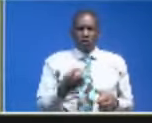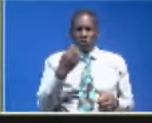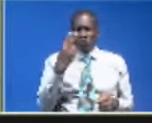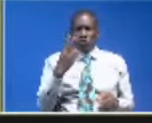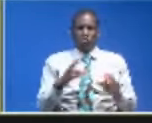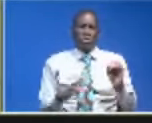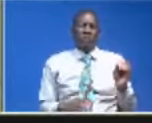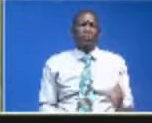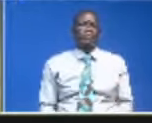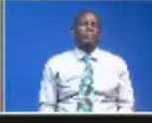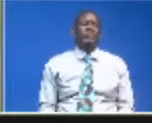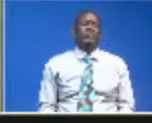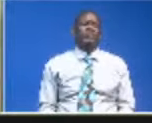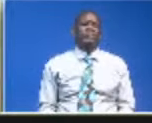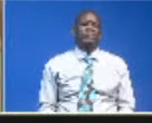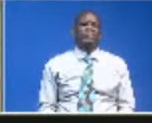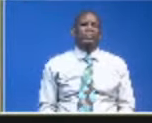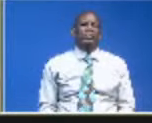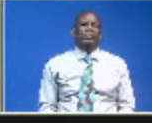nunge.